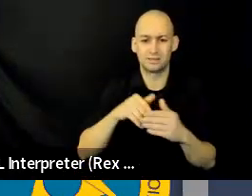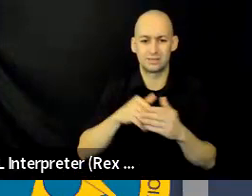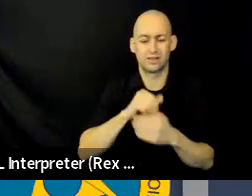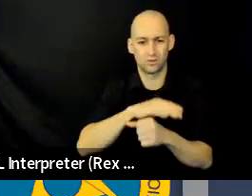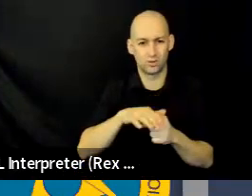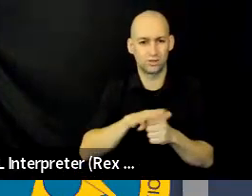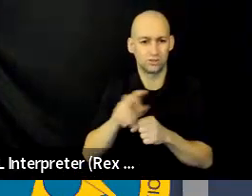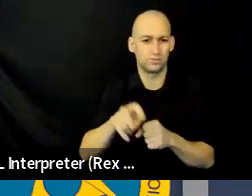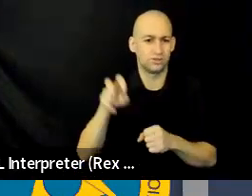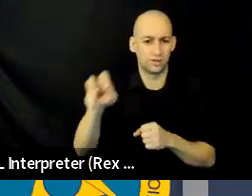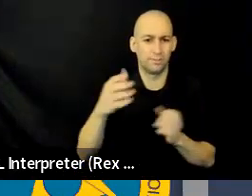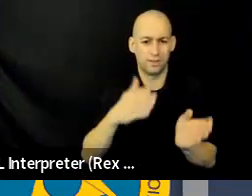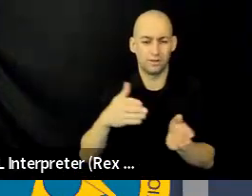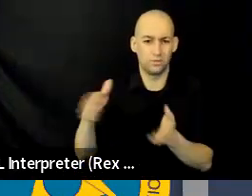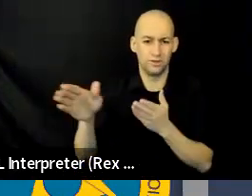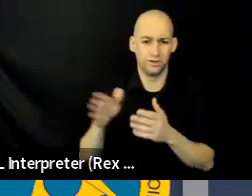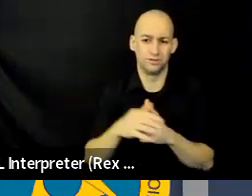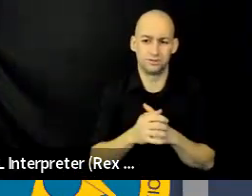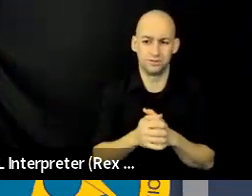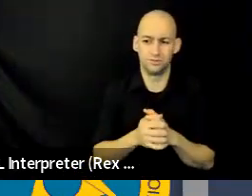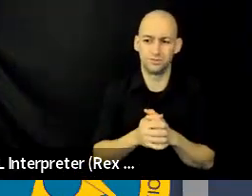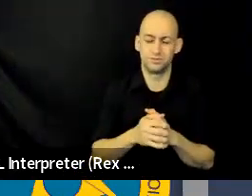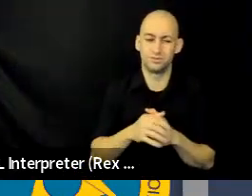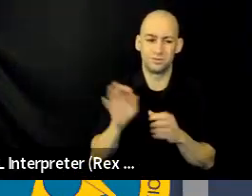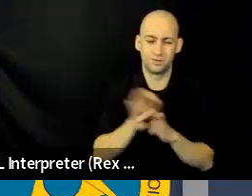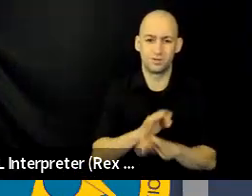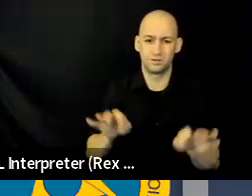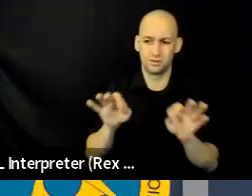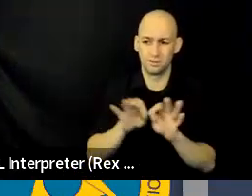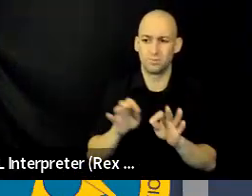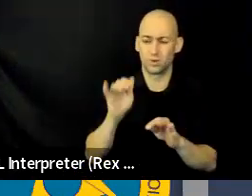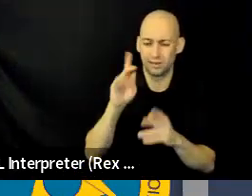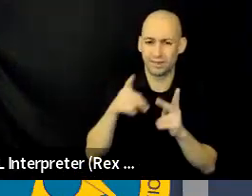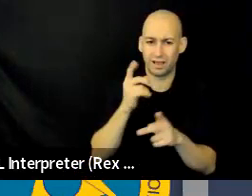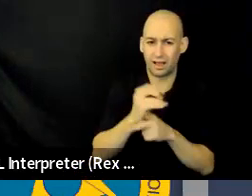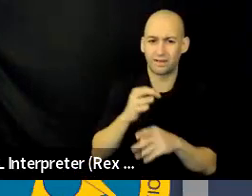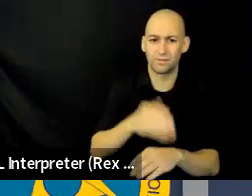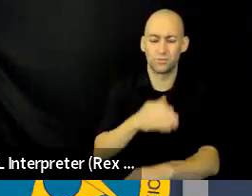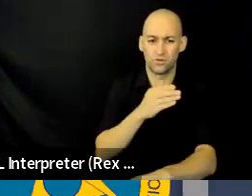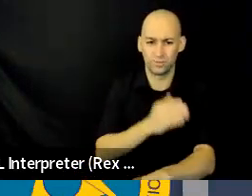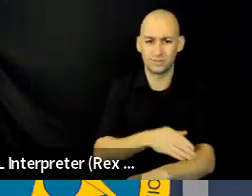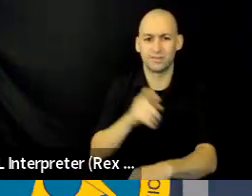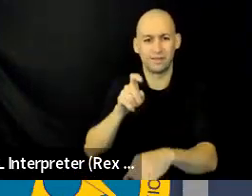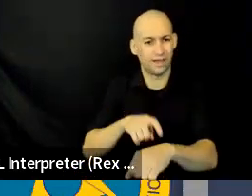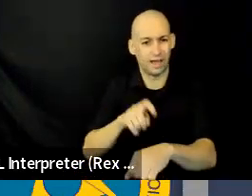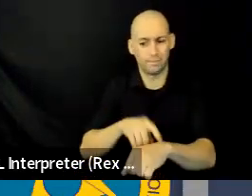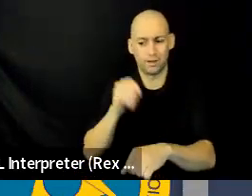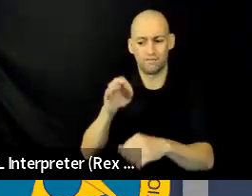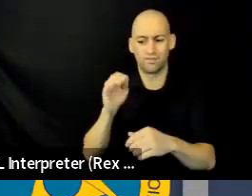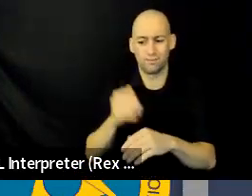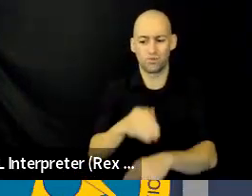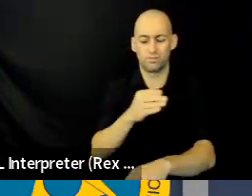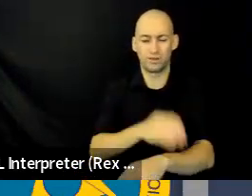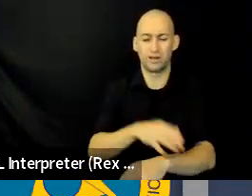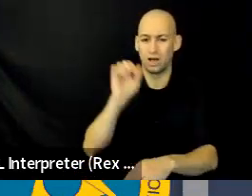think that's important when we're talking about safety and we're talking about the types of improvements and the timing of the improvement, to understand